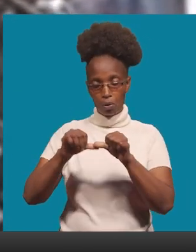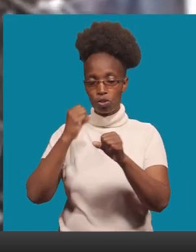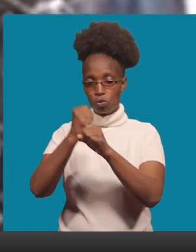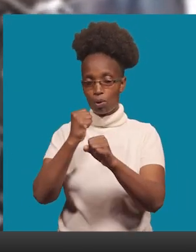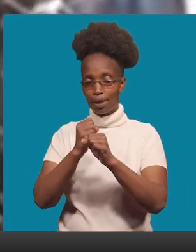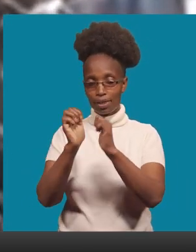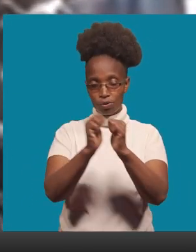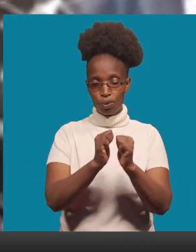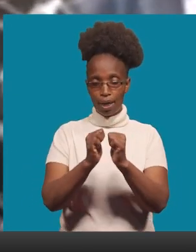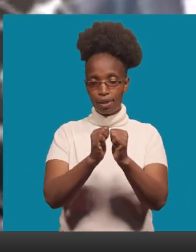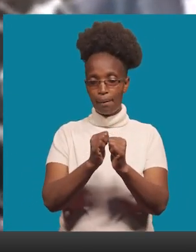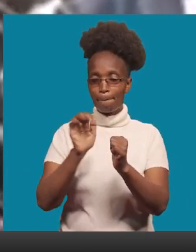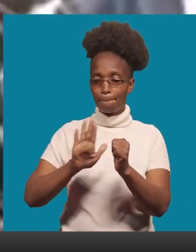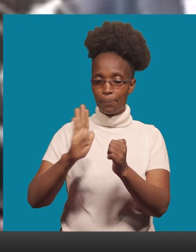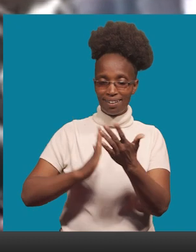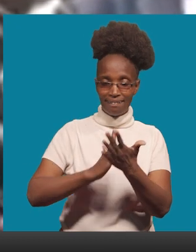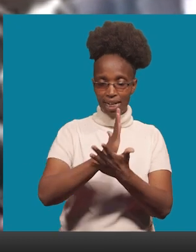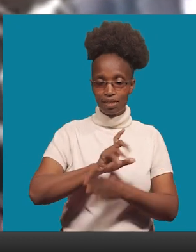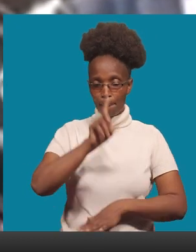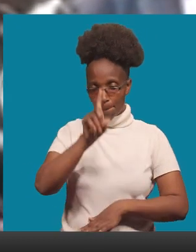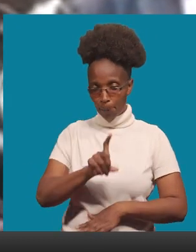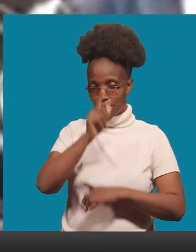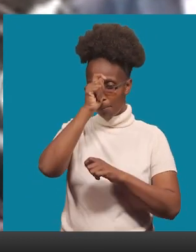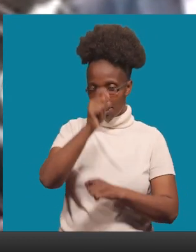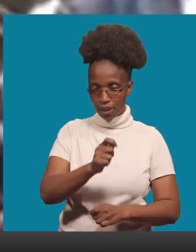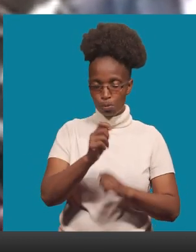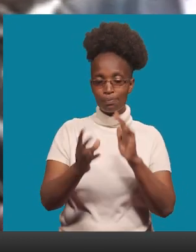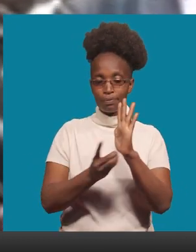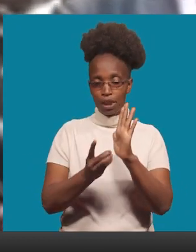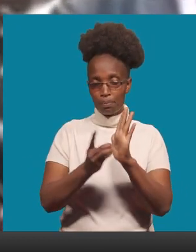with them so that their rights are observed, so that their rights